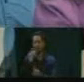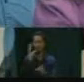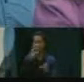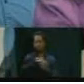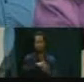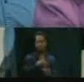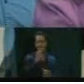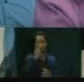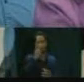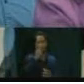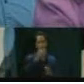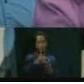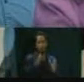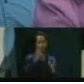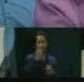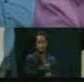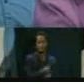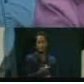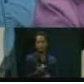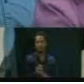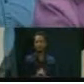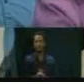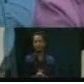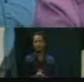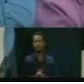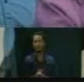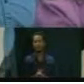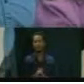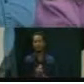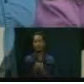interest. Employees making those disclosures